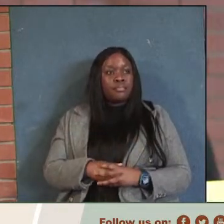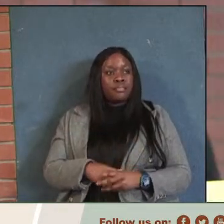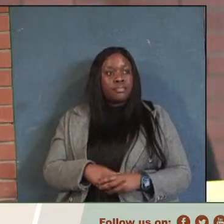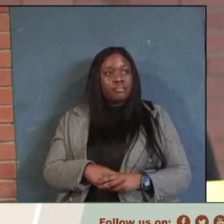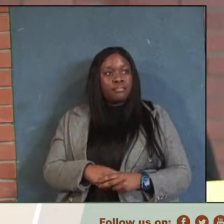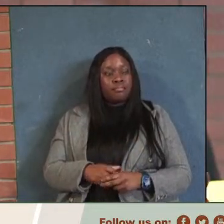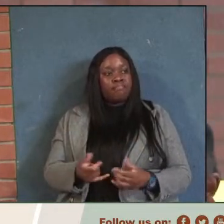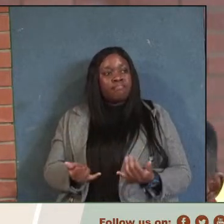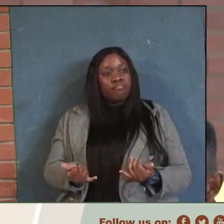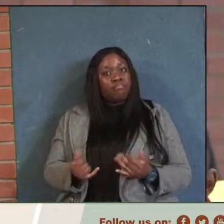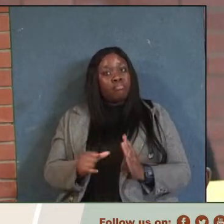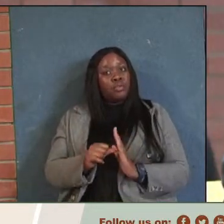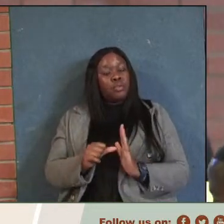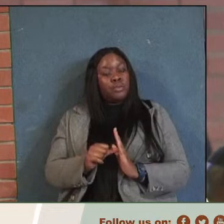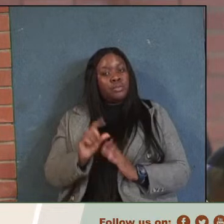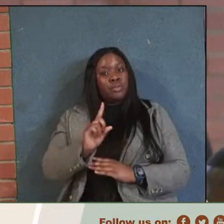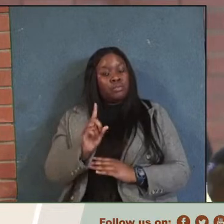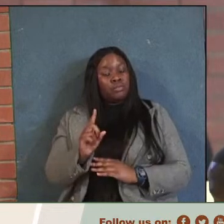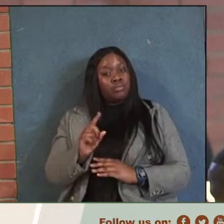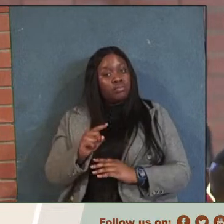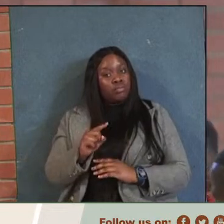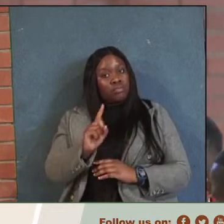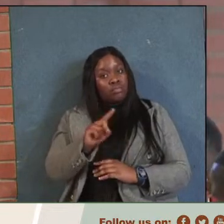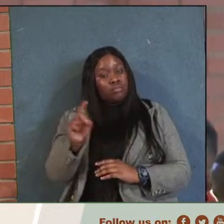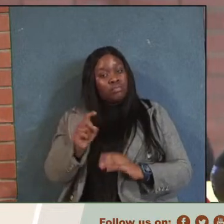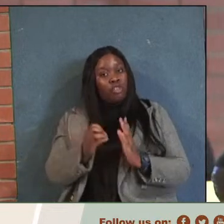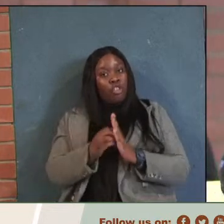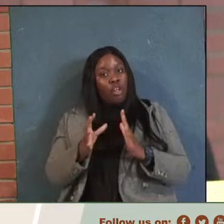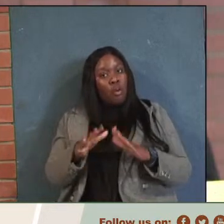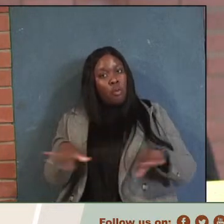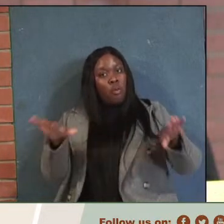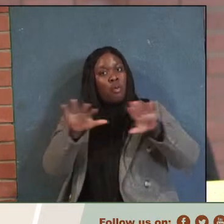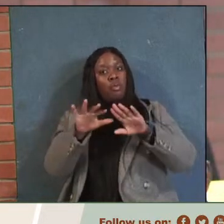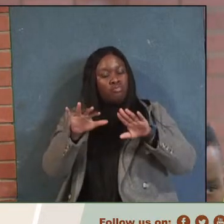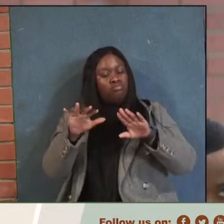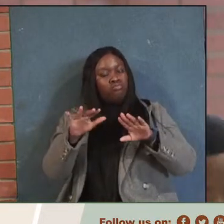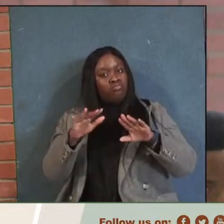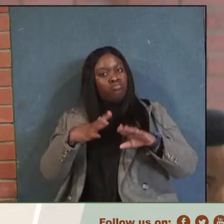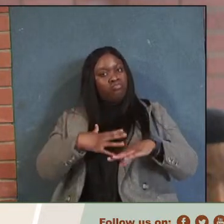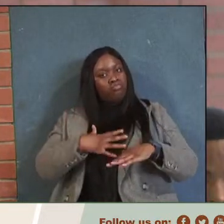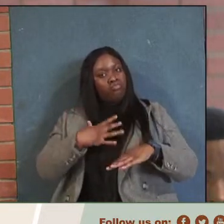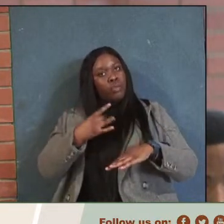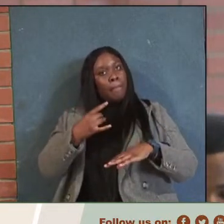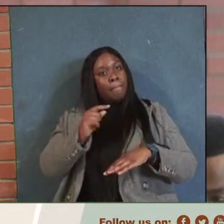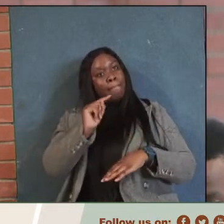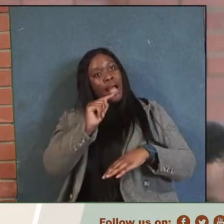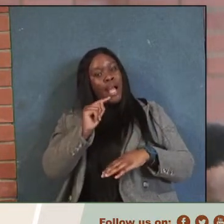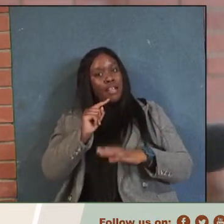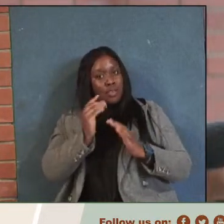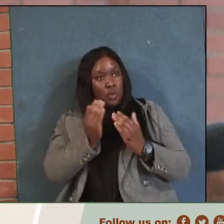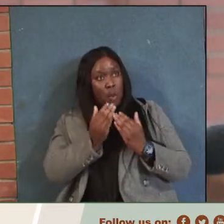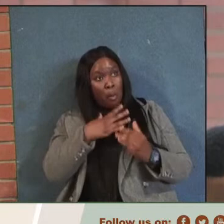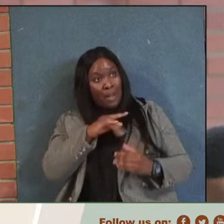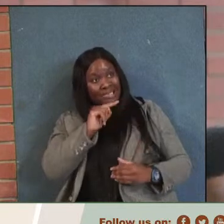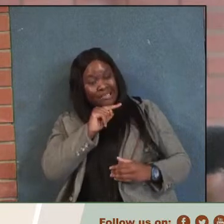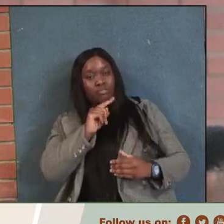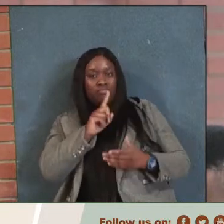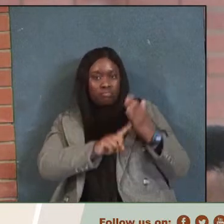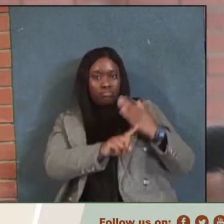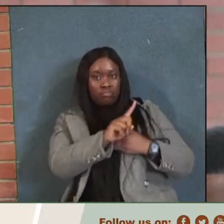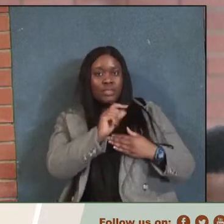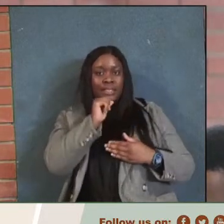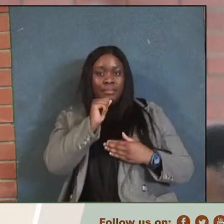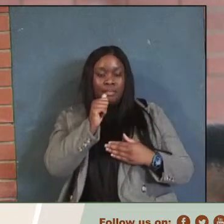great importance that all learners have the liberty to go to any school of their choice, no matter their home language and location.